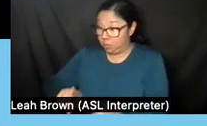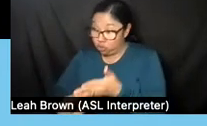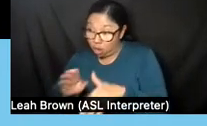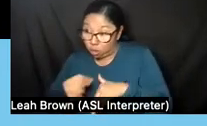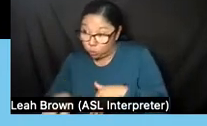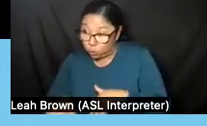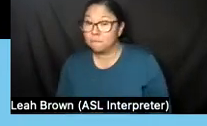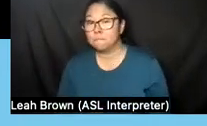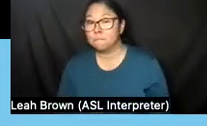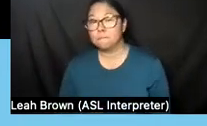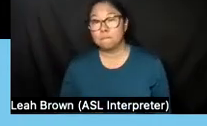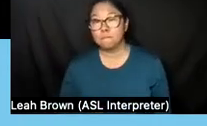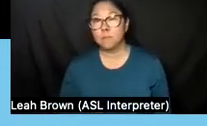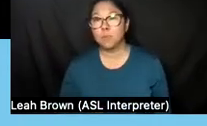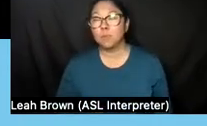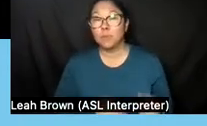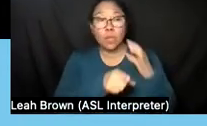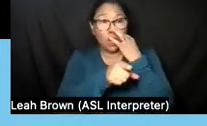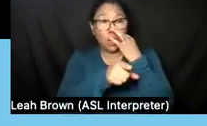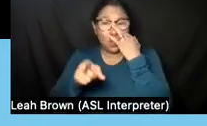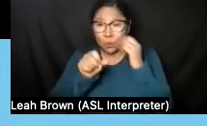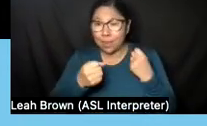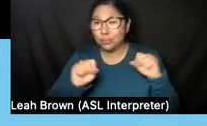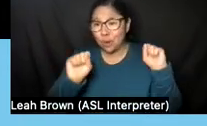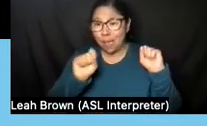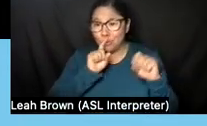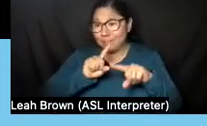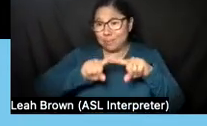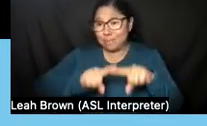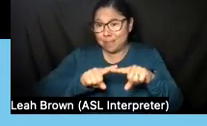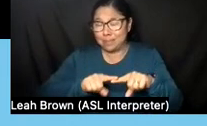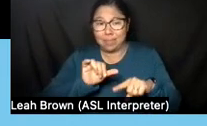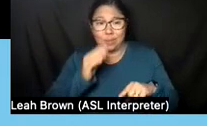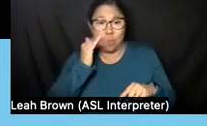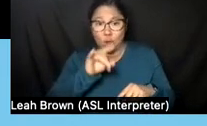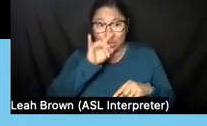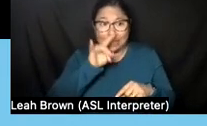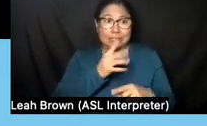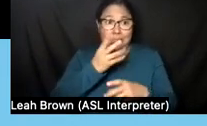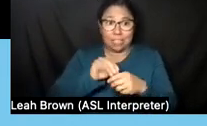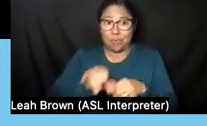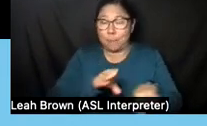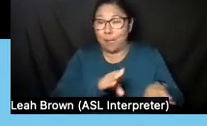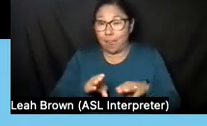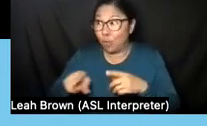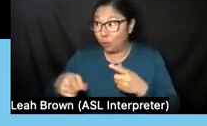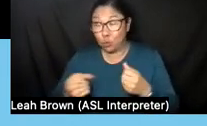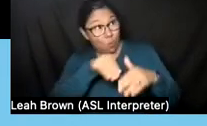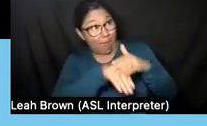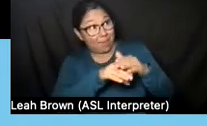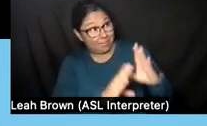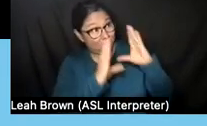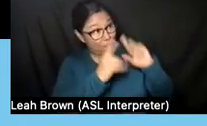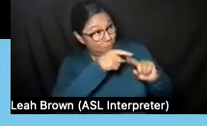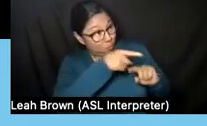That's something you can try. It also depends on the reason why your kid is engaging in that behavior. Are they trying to access attention from you? Are they having